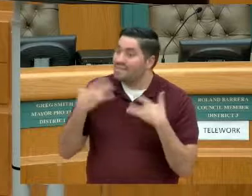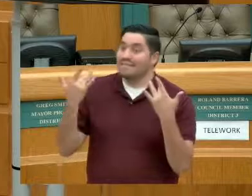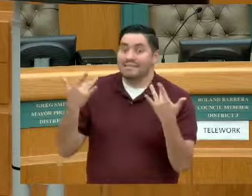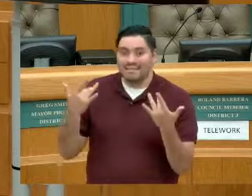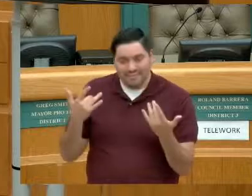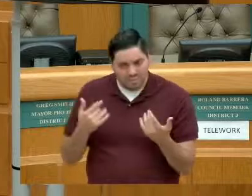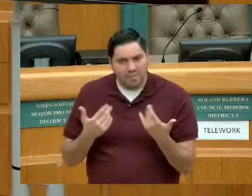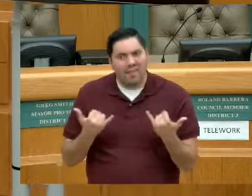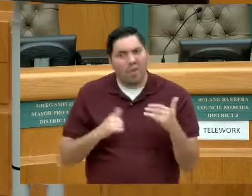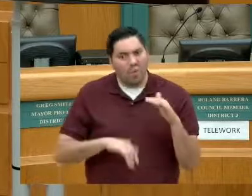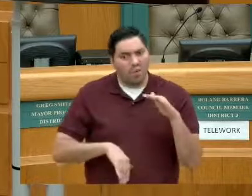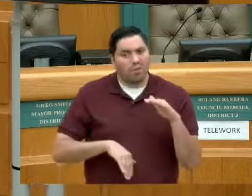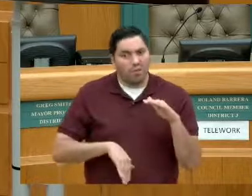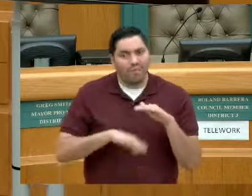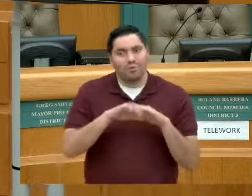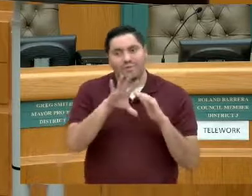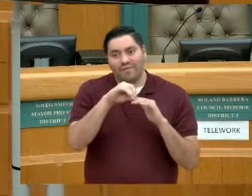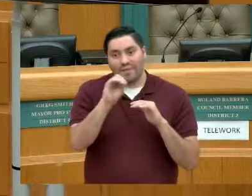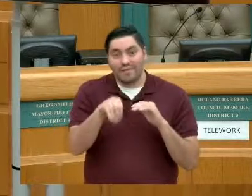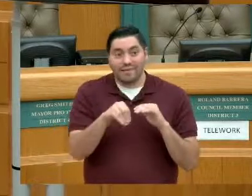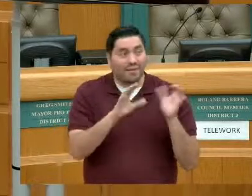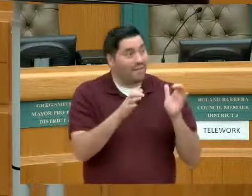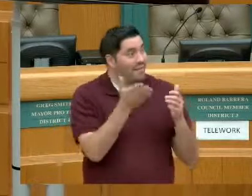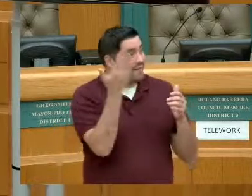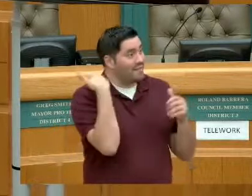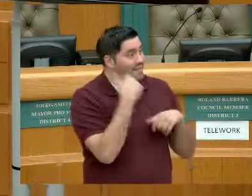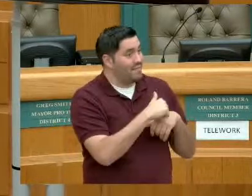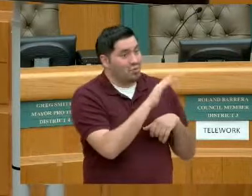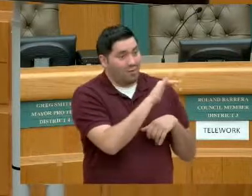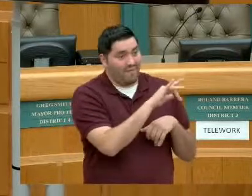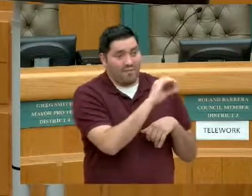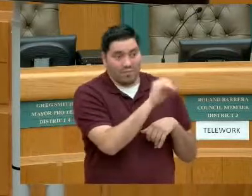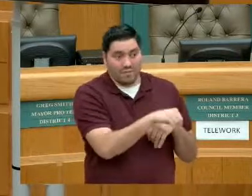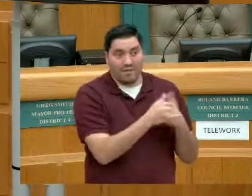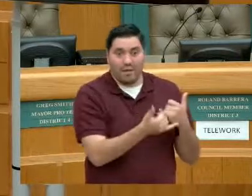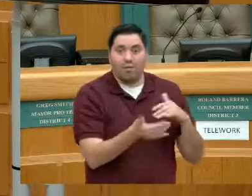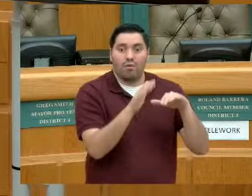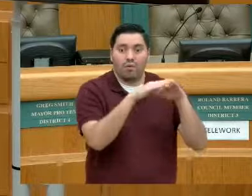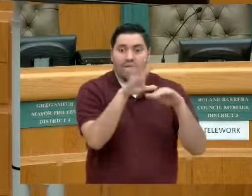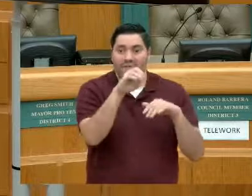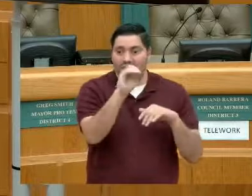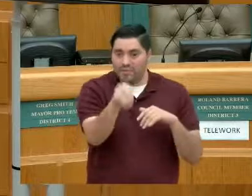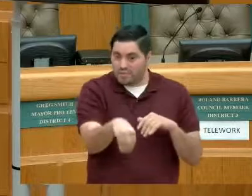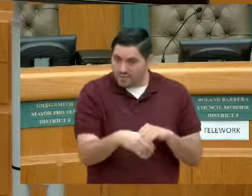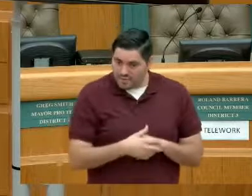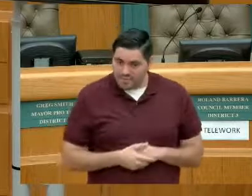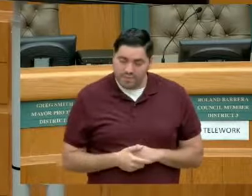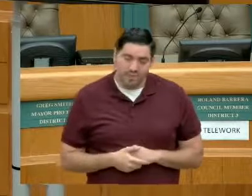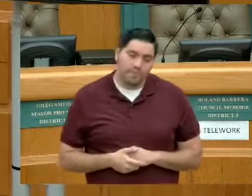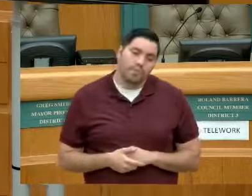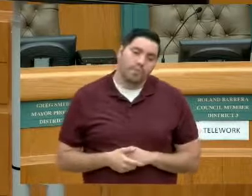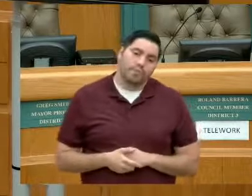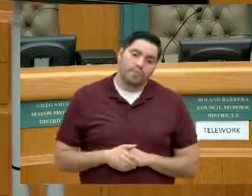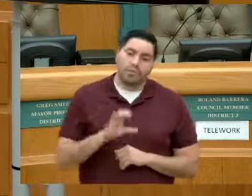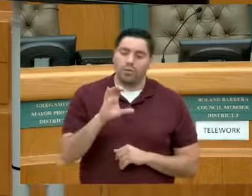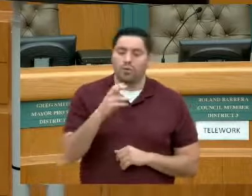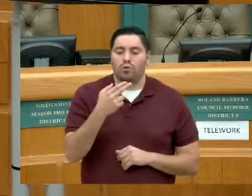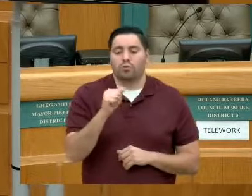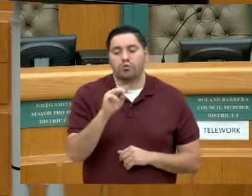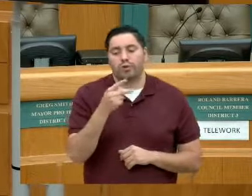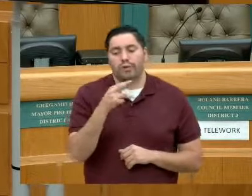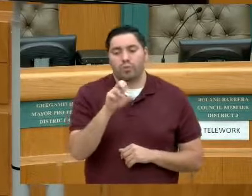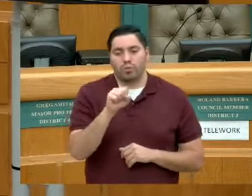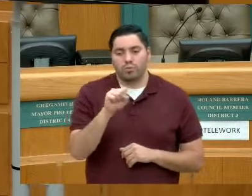to open, and I think probably there's even more excitement now that the governor's opened it up to 50% as opposed to 25%. And so the